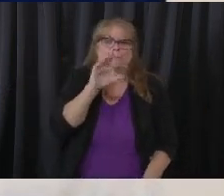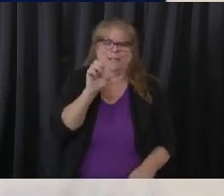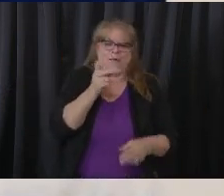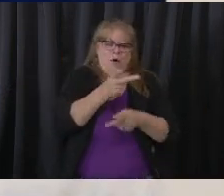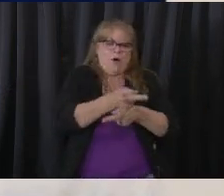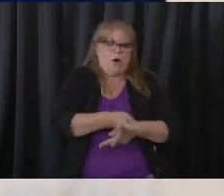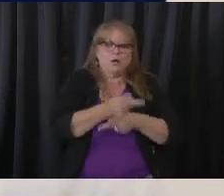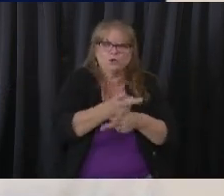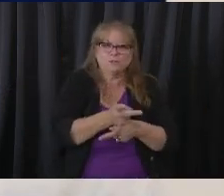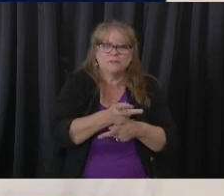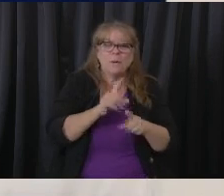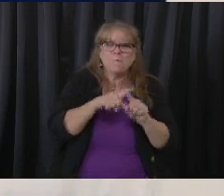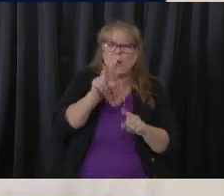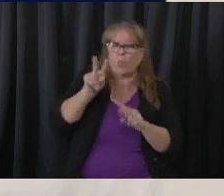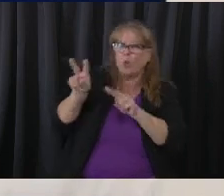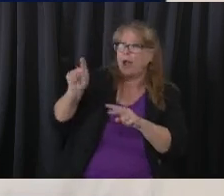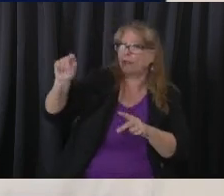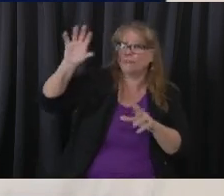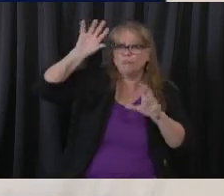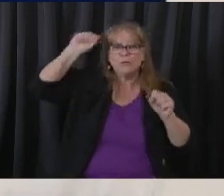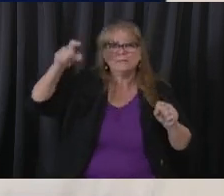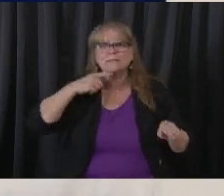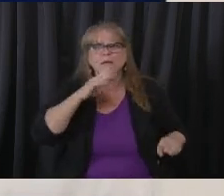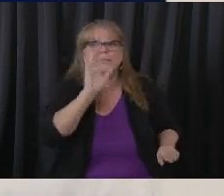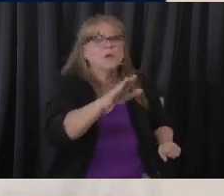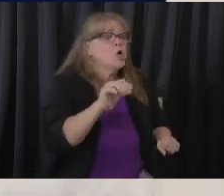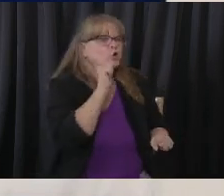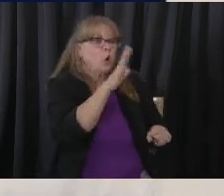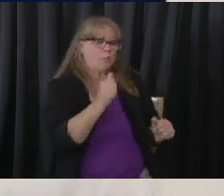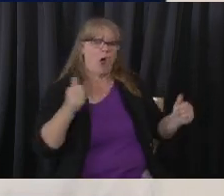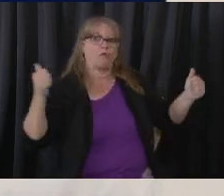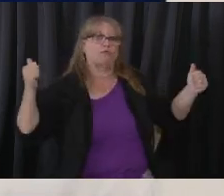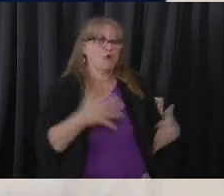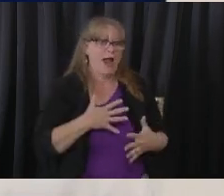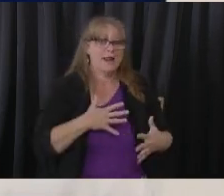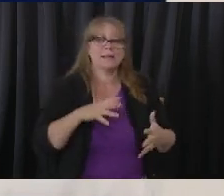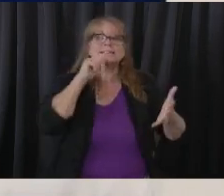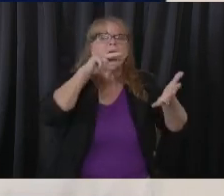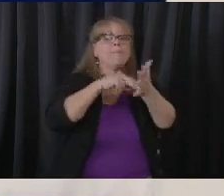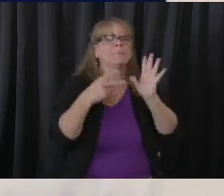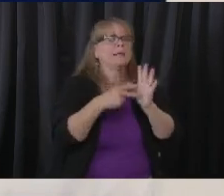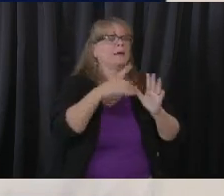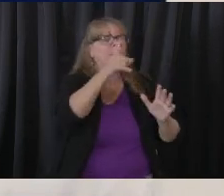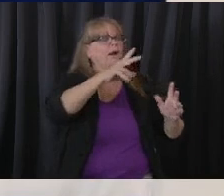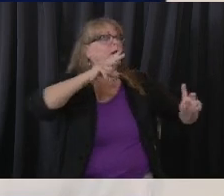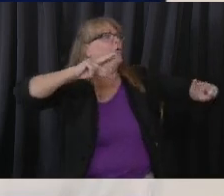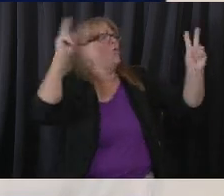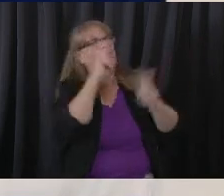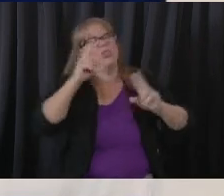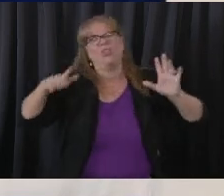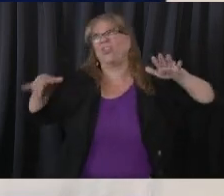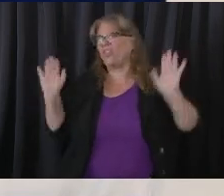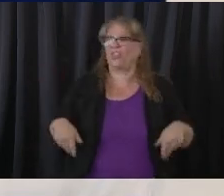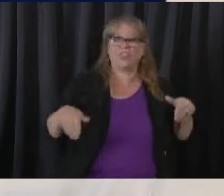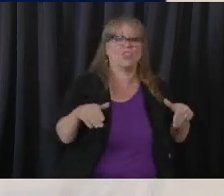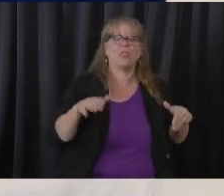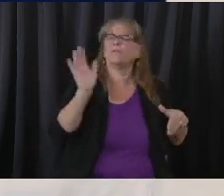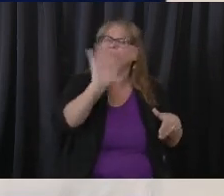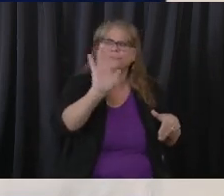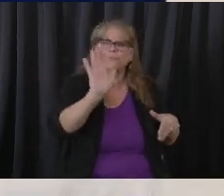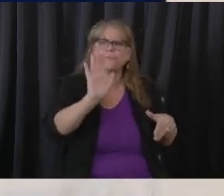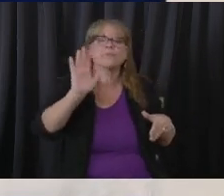it's a time for recklessness. That's in many ways what he models with his personal behavior. Uh, it is true that it is